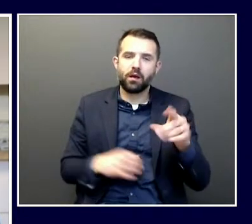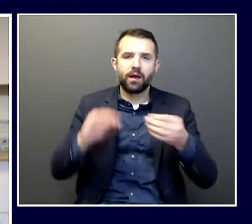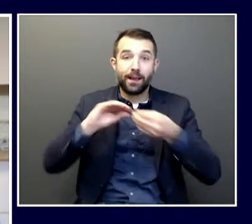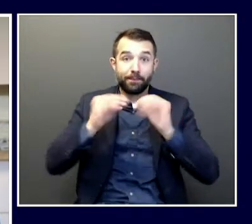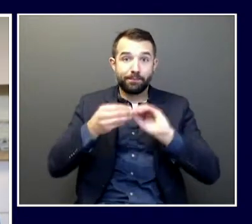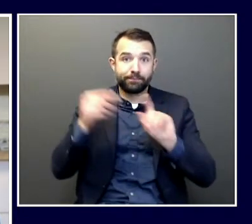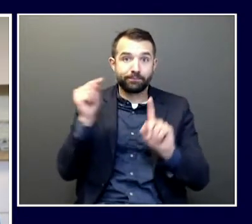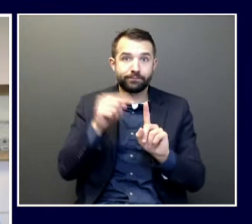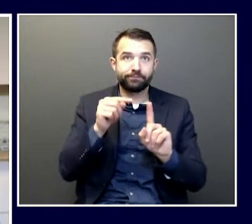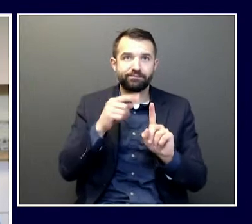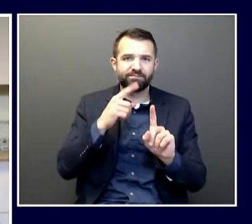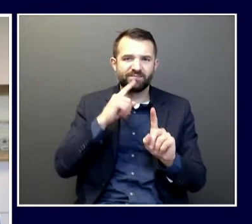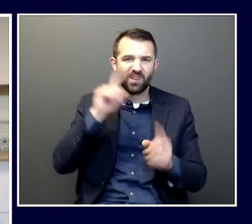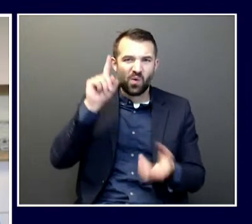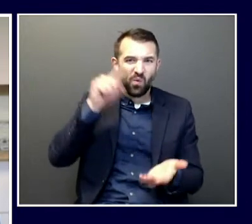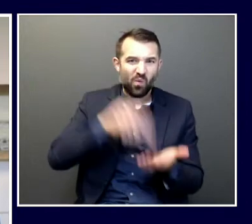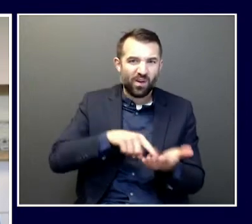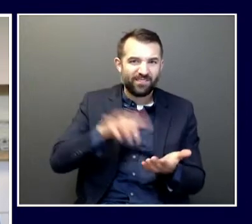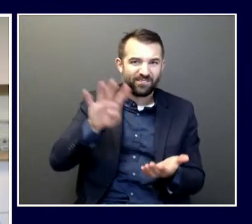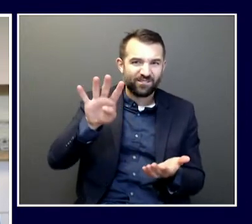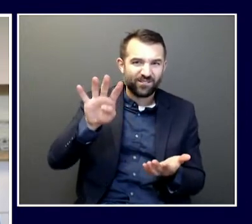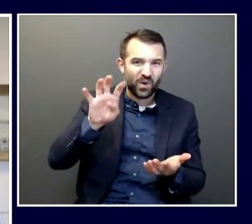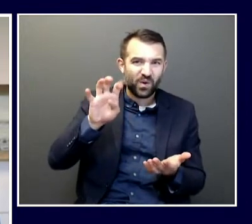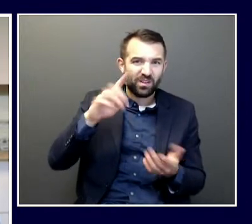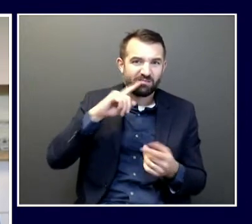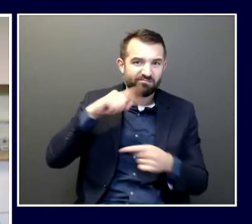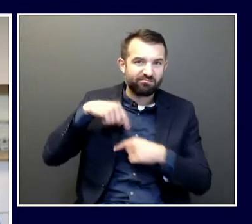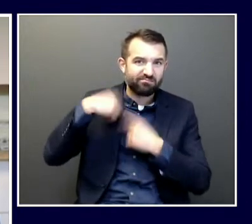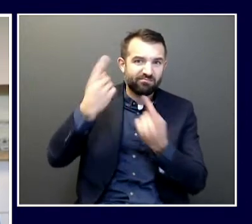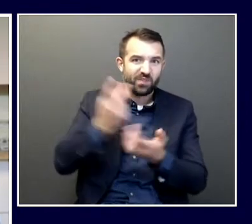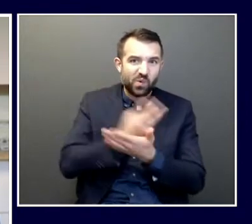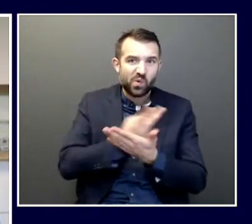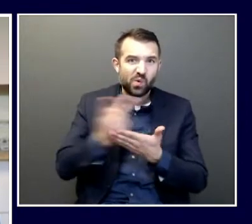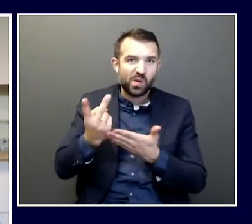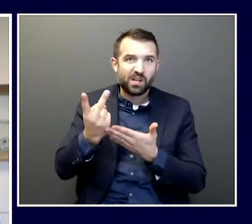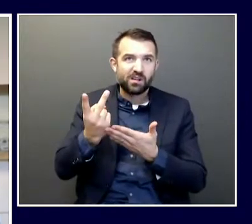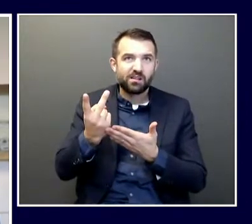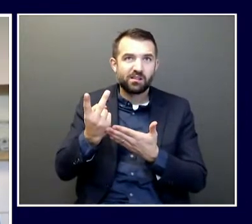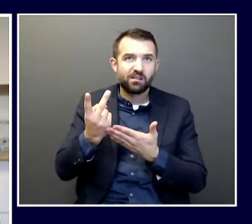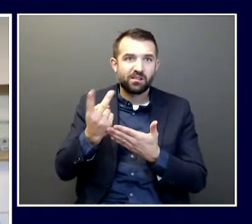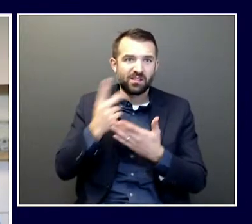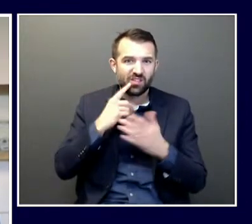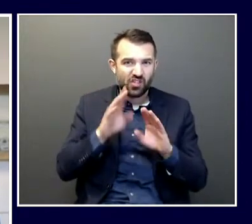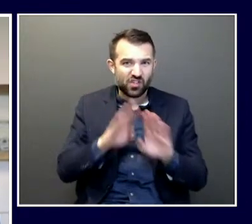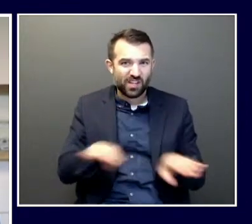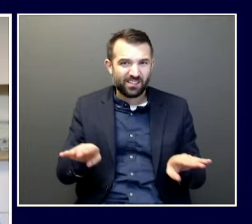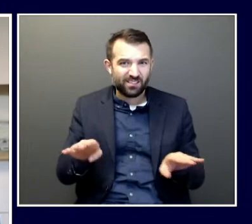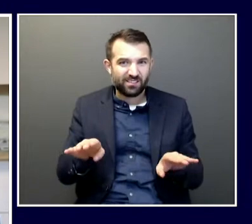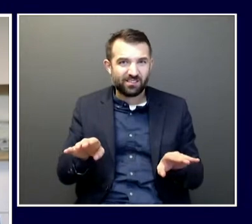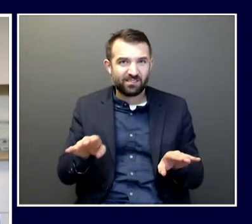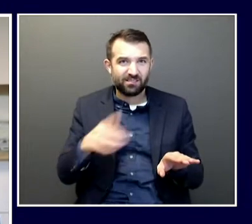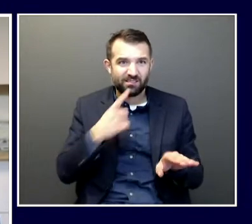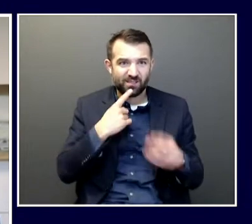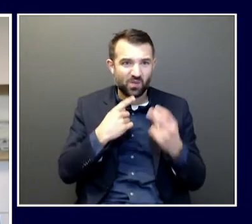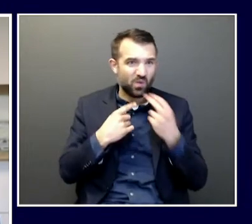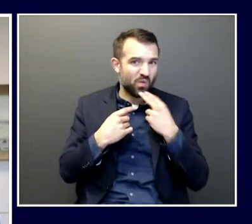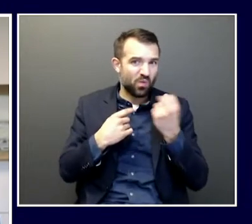1,400 cases in the past couple of weeks among children, new cases.